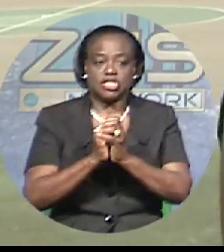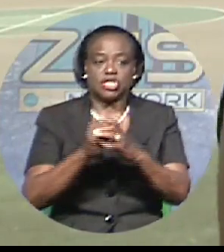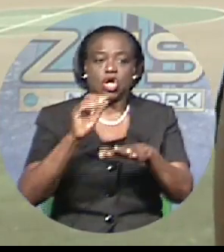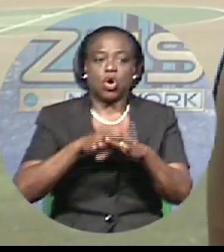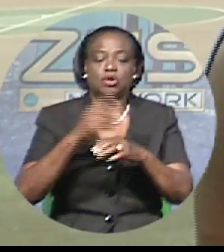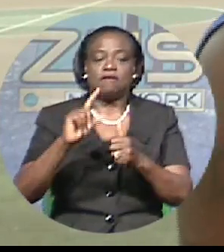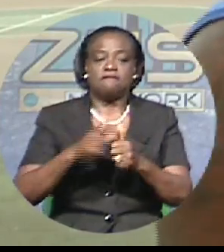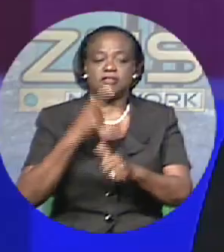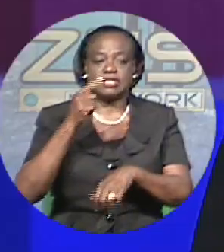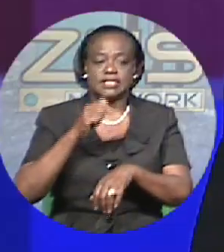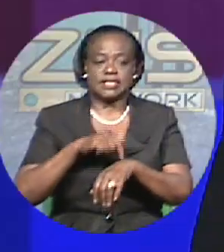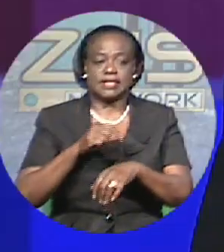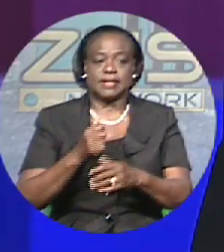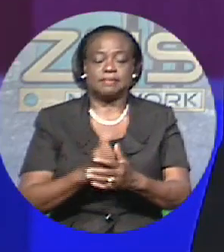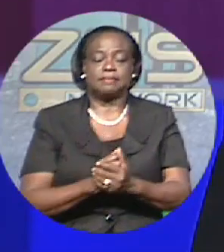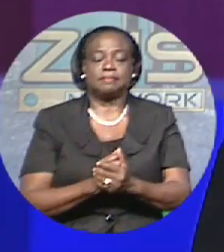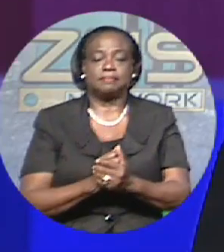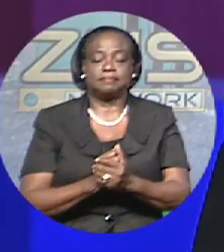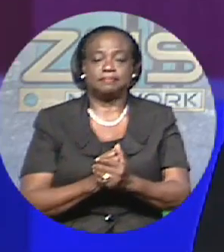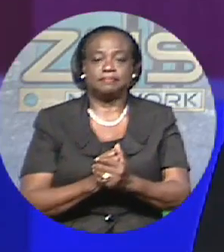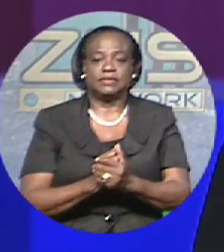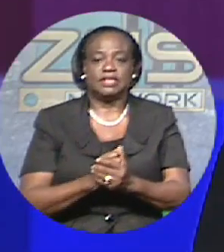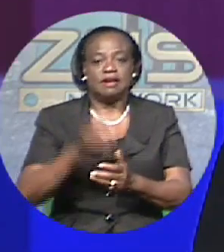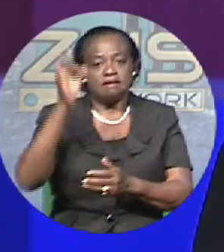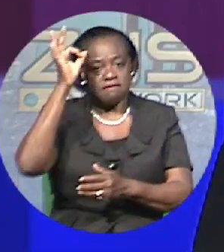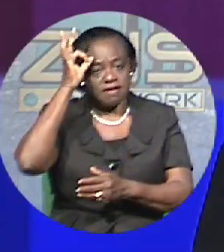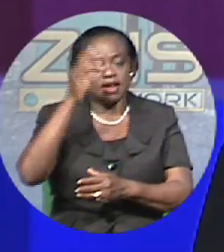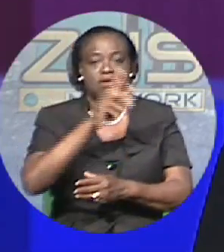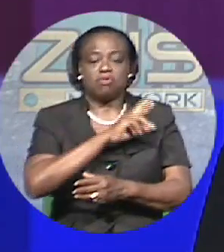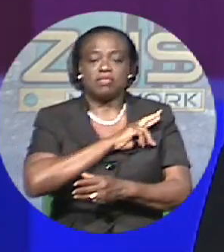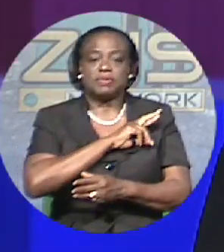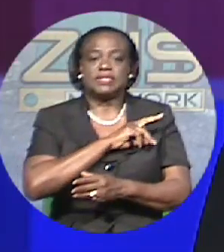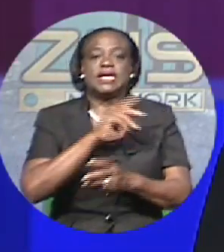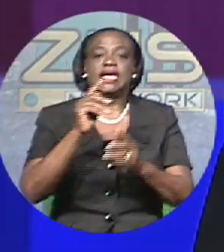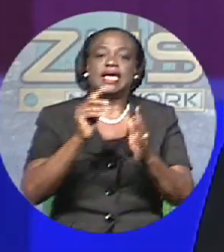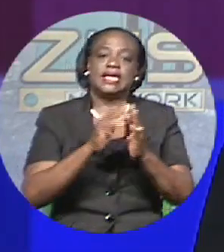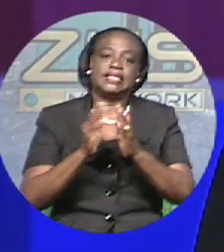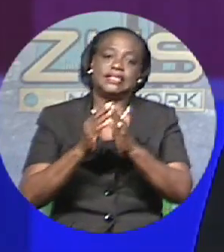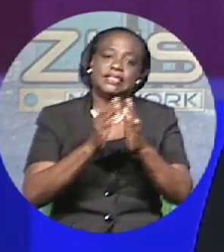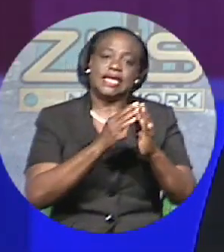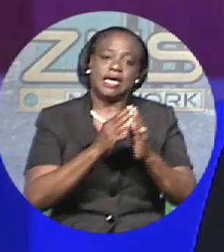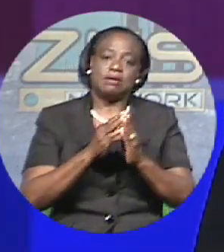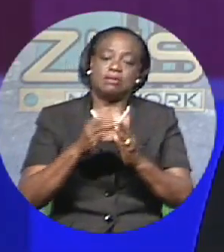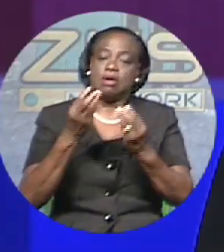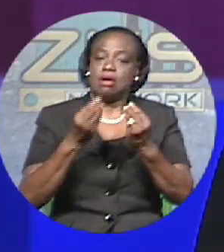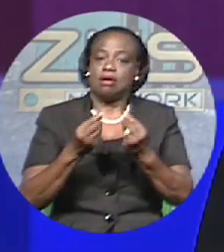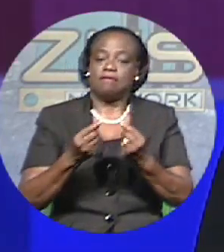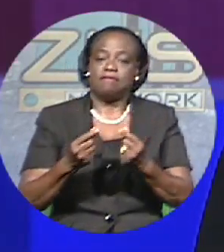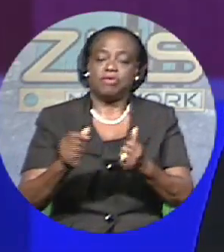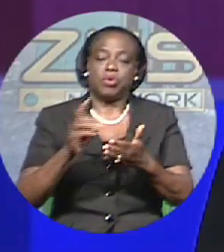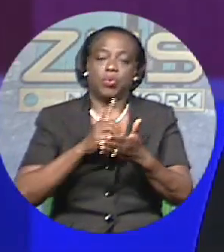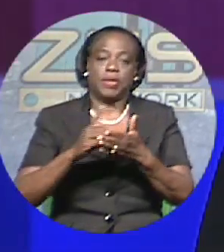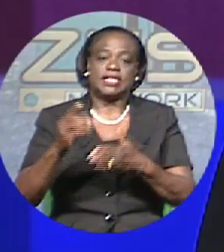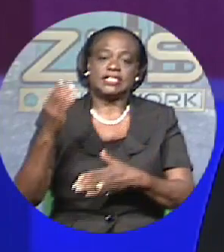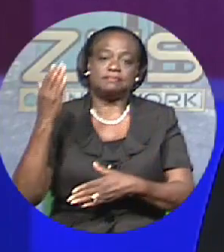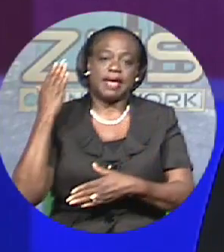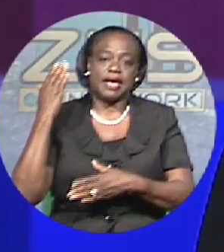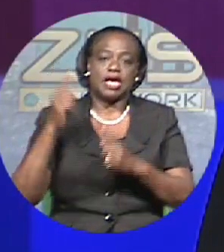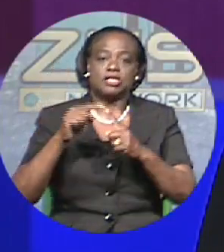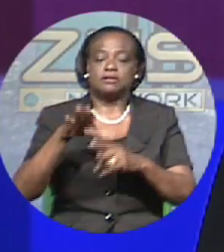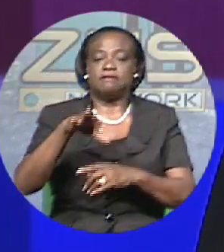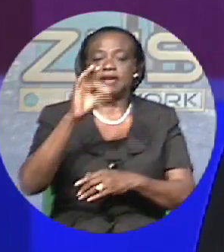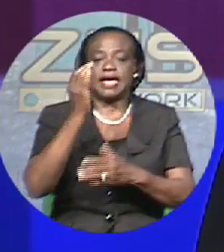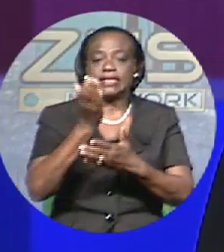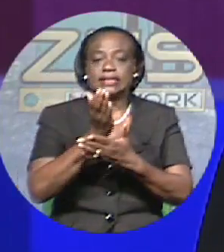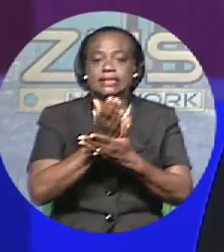fought for six. Frank Rutherford was in town a few weeks back trying to find a few more diamonds in the rough to take back to his elite